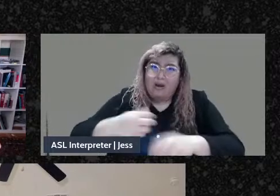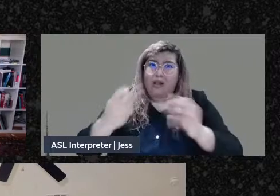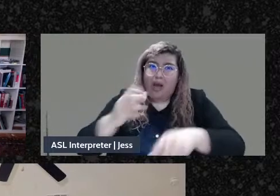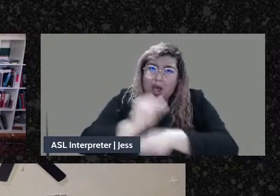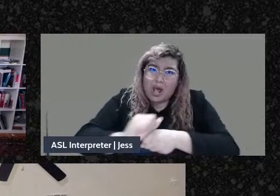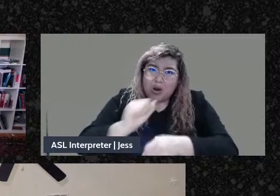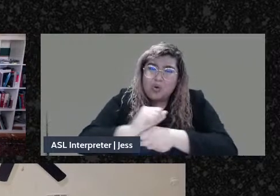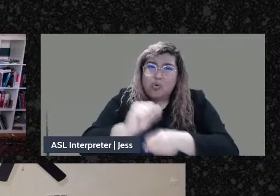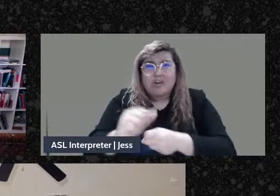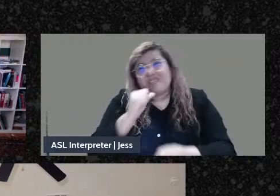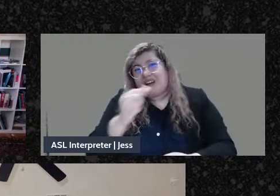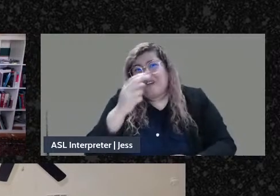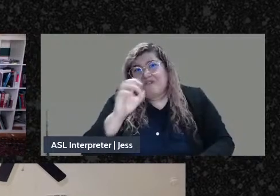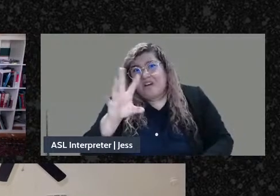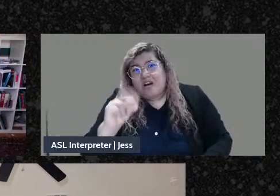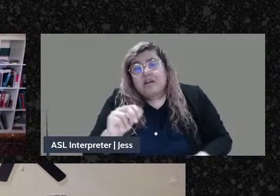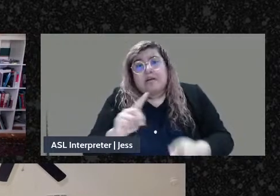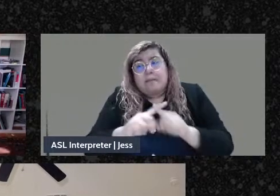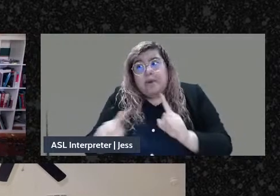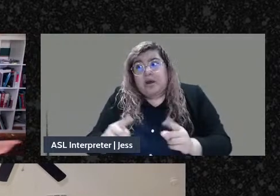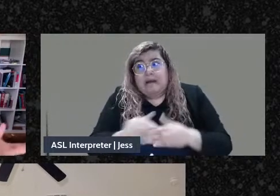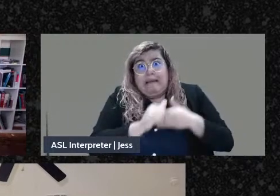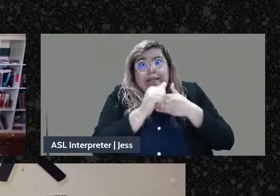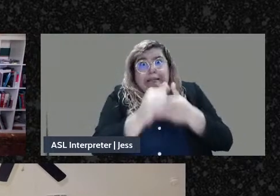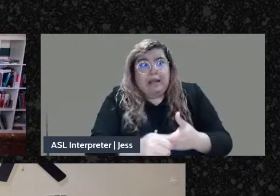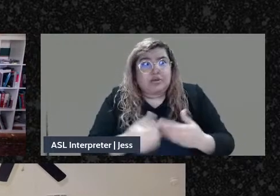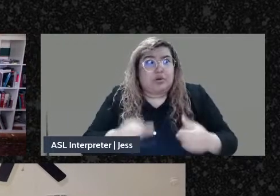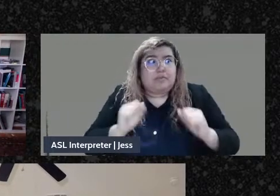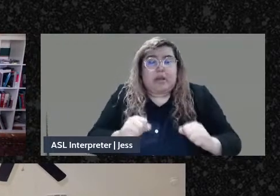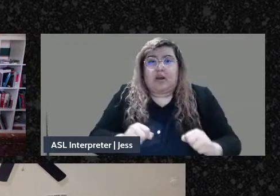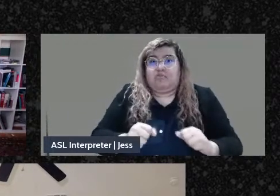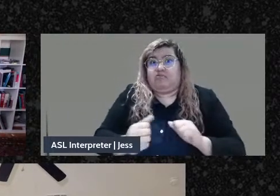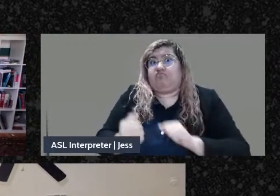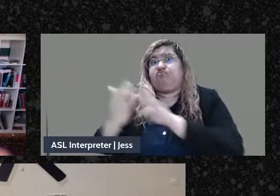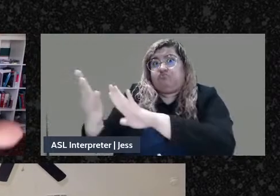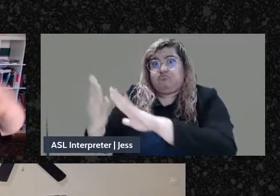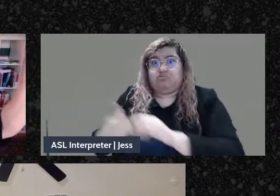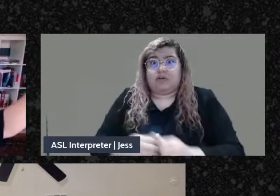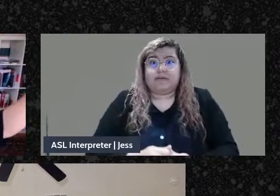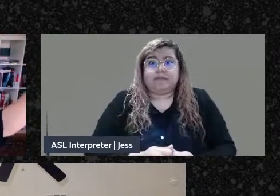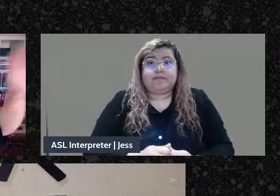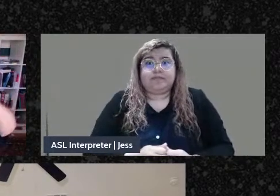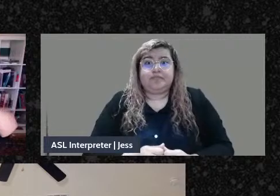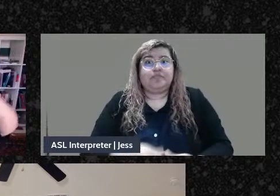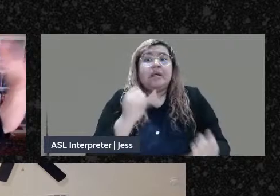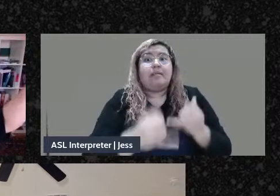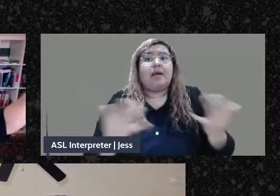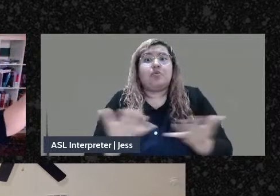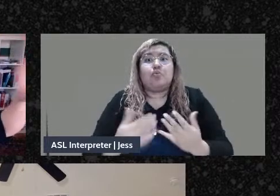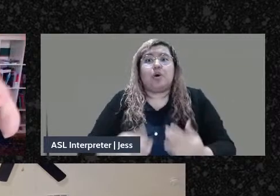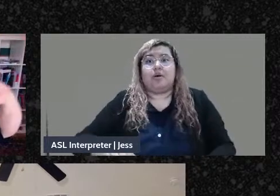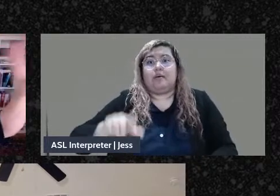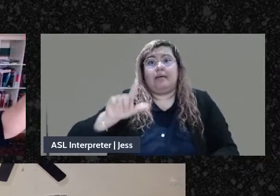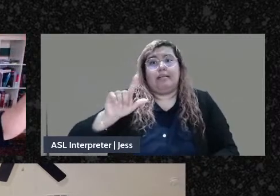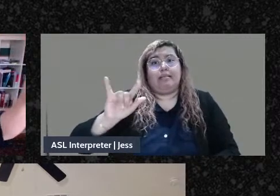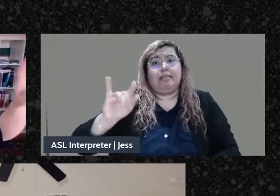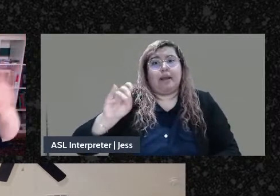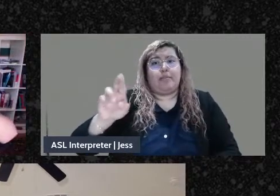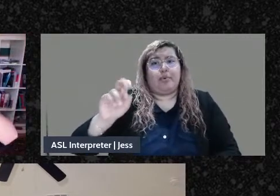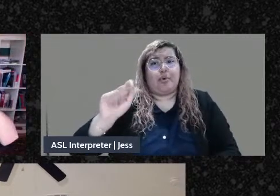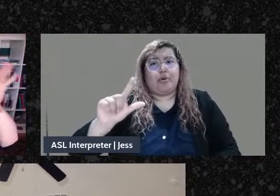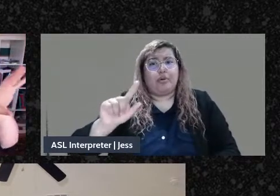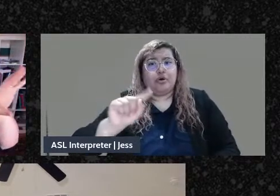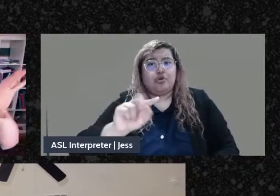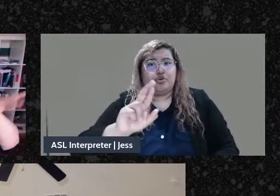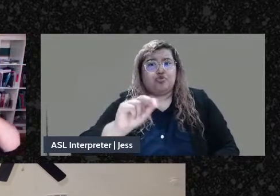that got us here is this refusal to fall for liberal traps, right? So part of that was like that coalition building I already talked about